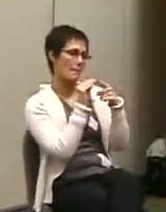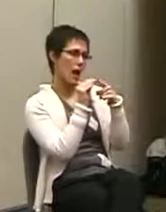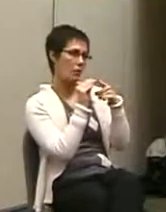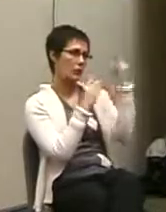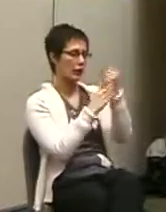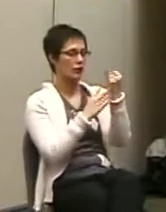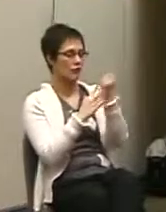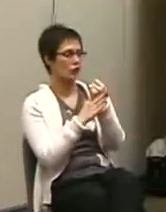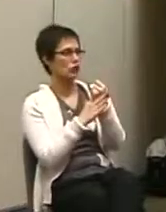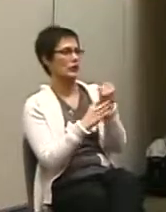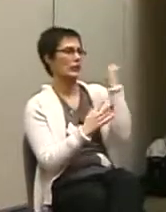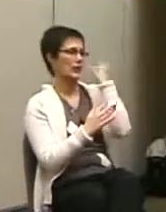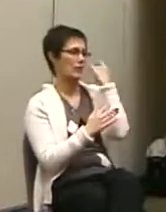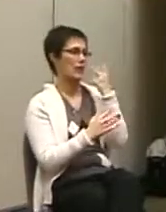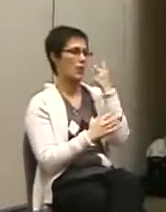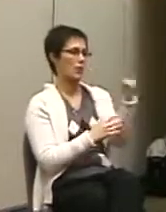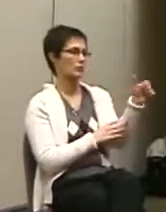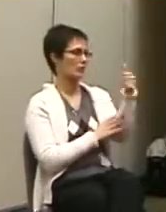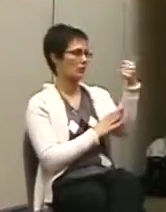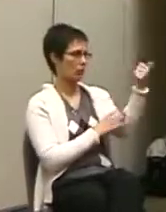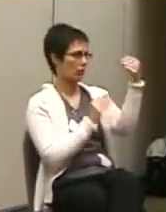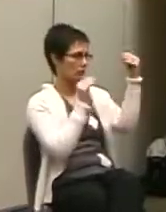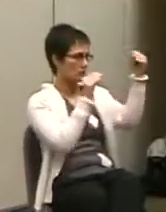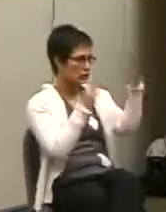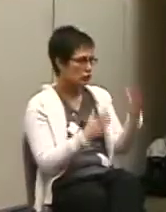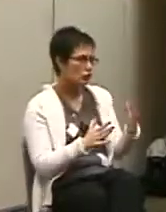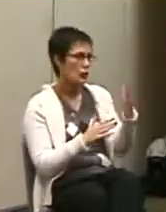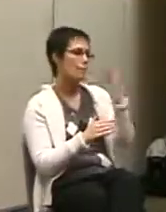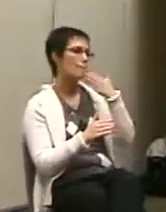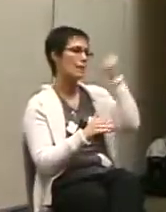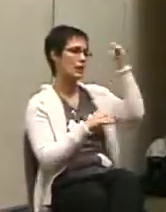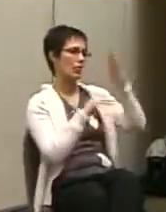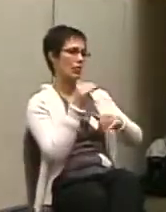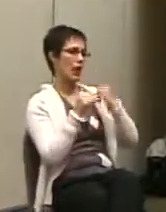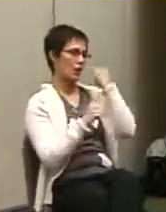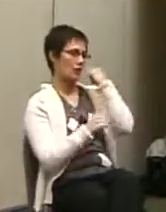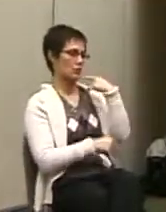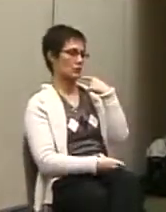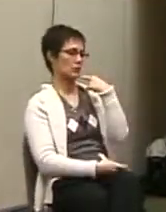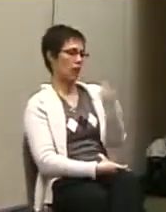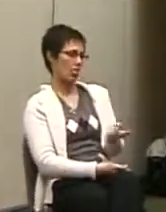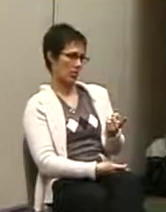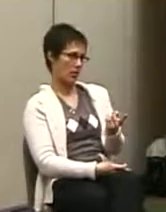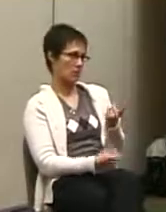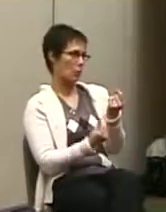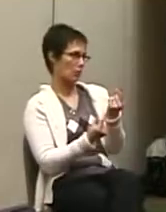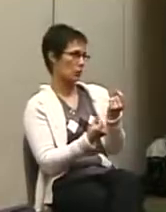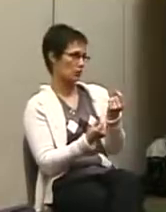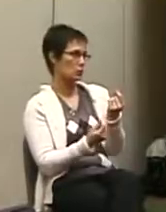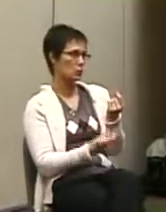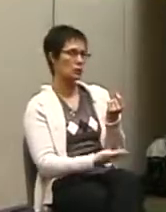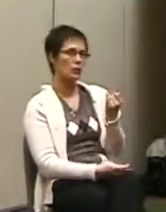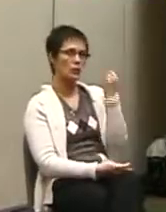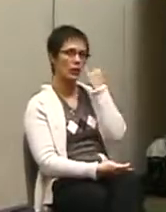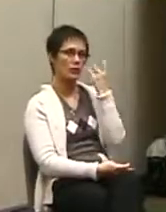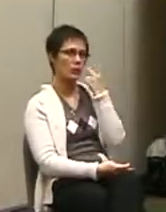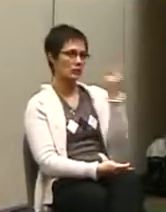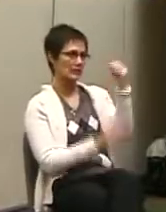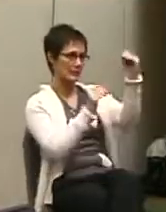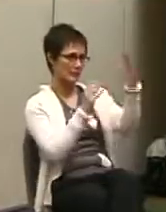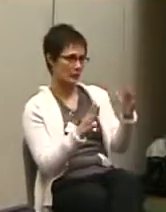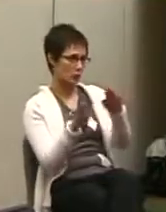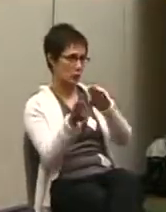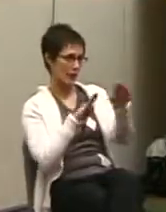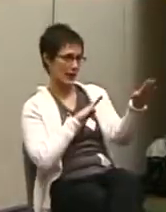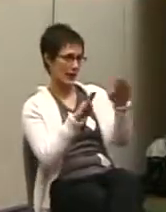teacher than any time when you're trying to tell them. So all of a sudden, especially, how many of you have gone in and seen that teacher behavior plays a